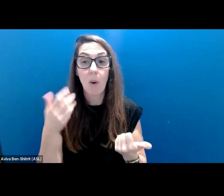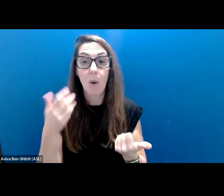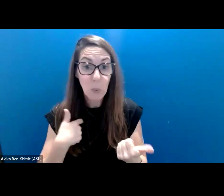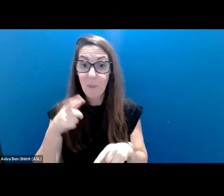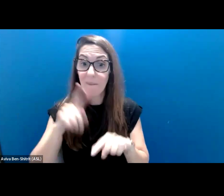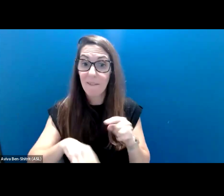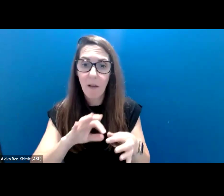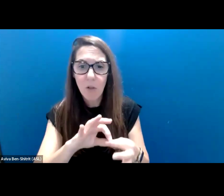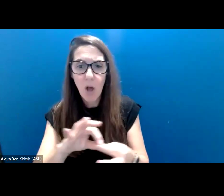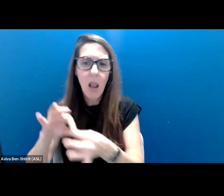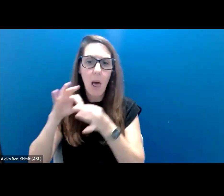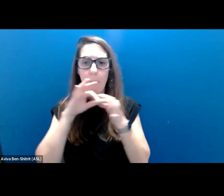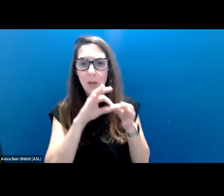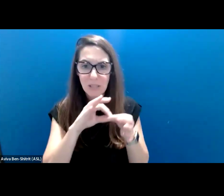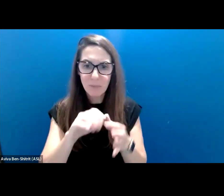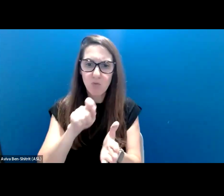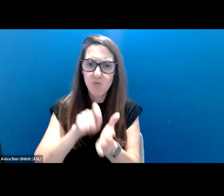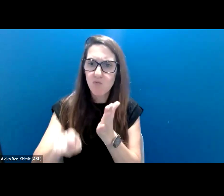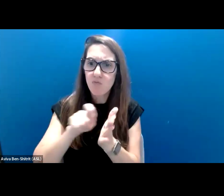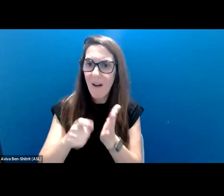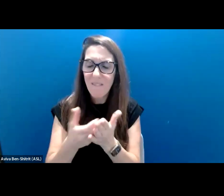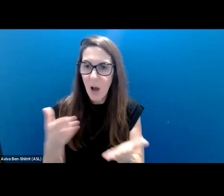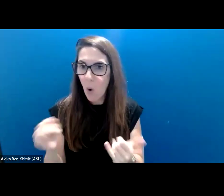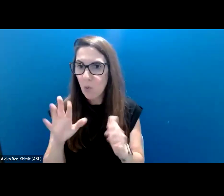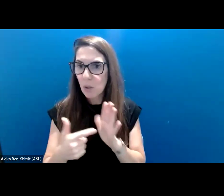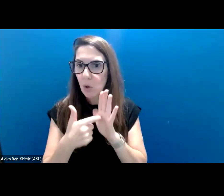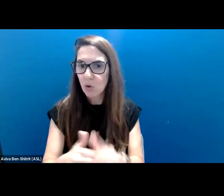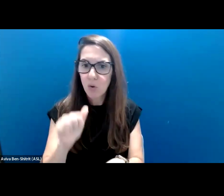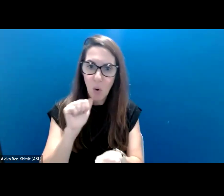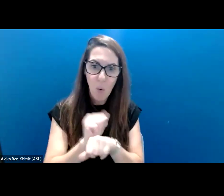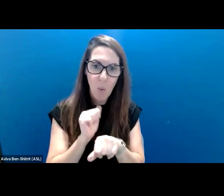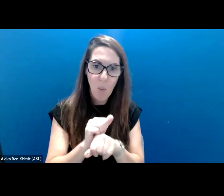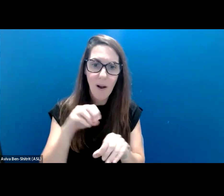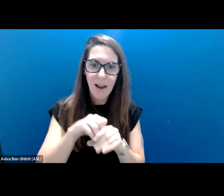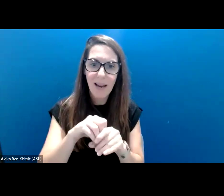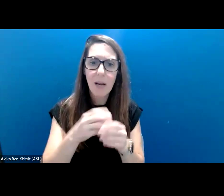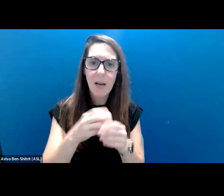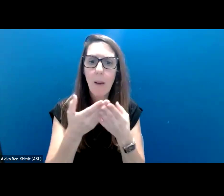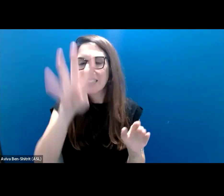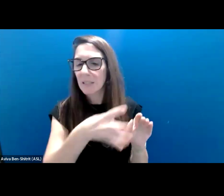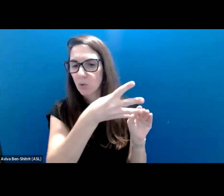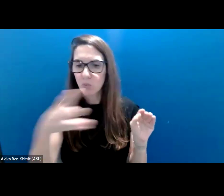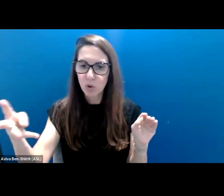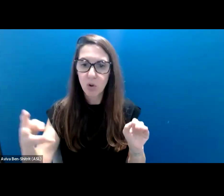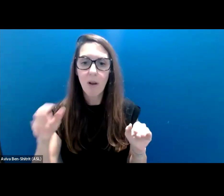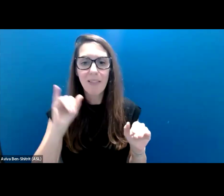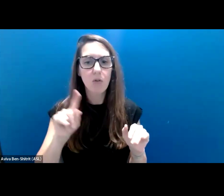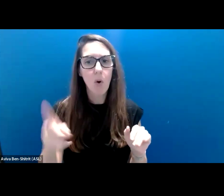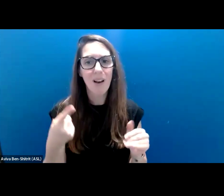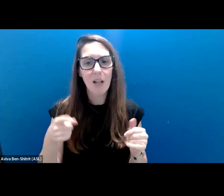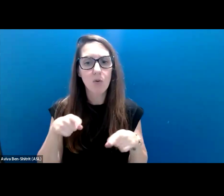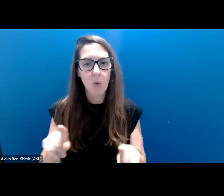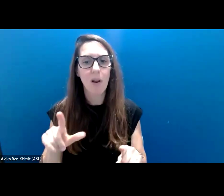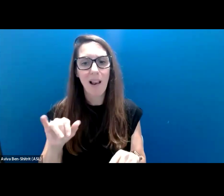collaboratively draft items or to show our work in a public facing spreadsheet. We're only allowed to have those things be live during the course of